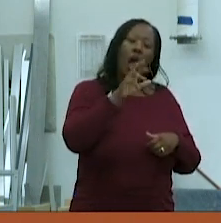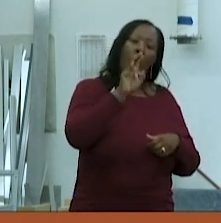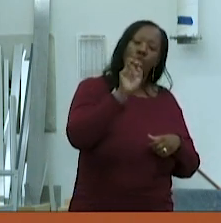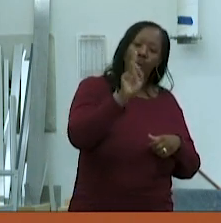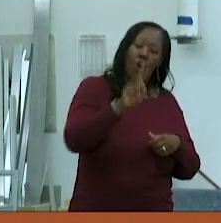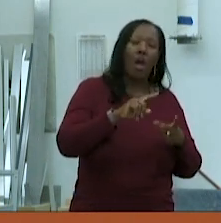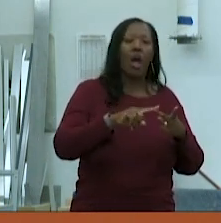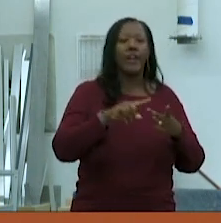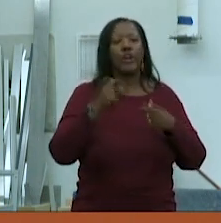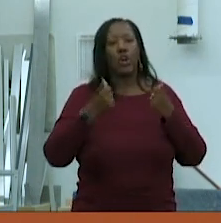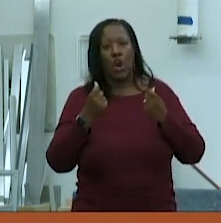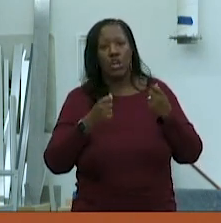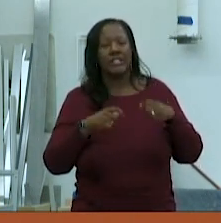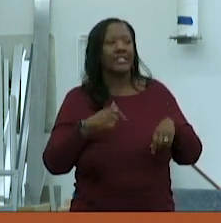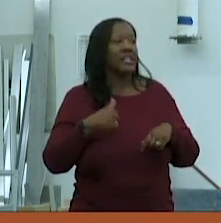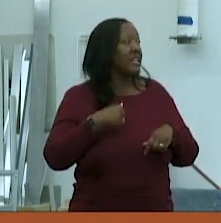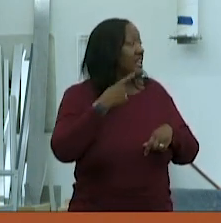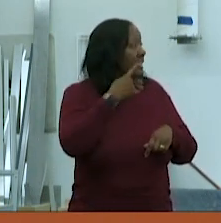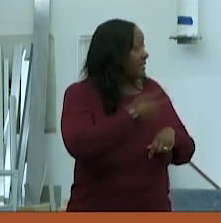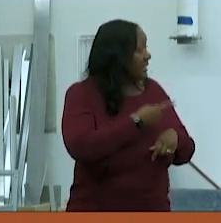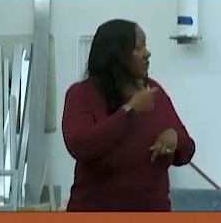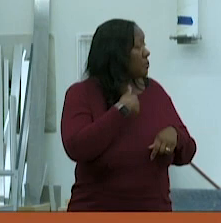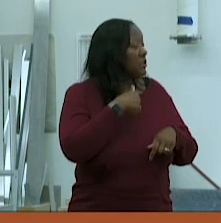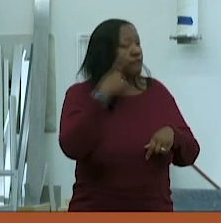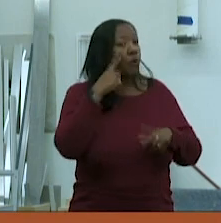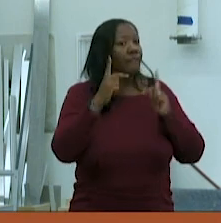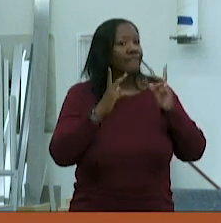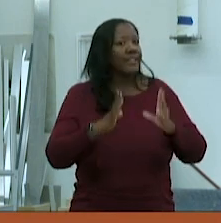for the project were for visitors to understand how an engine